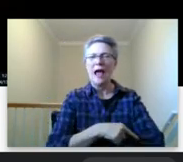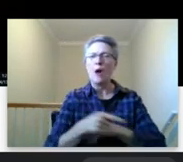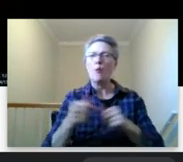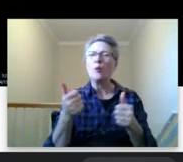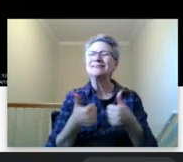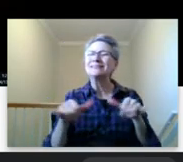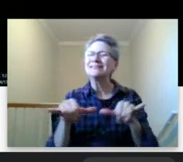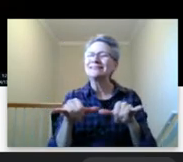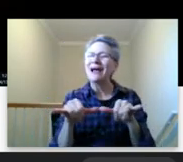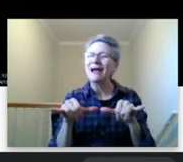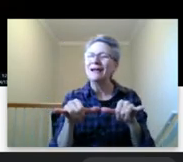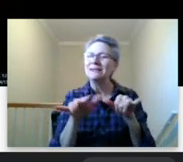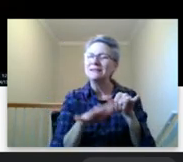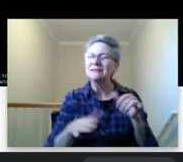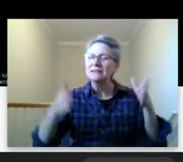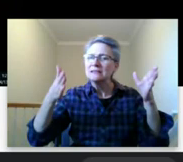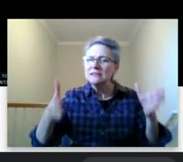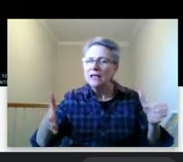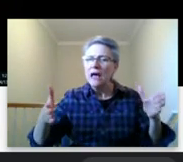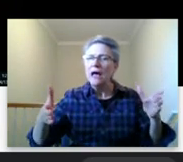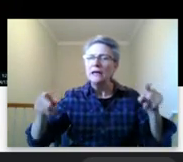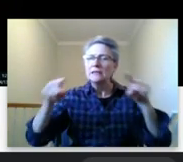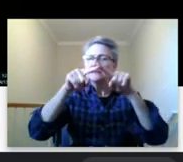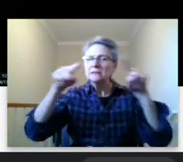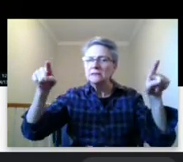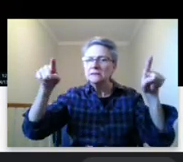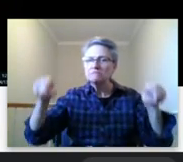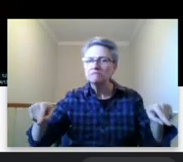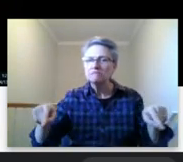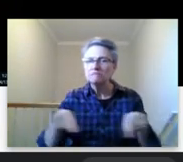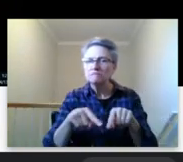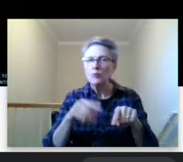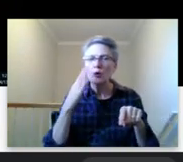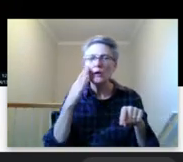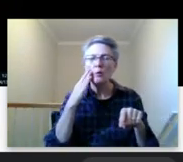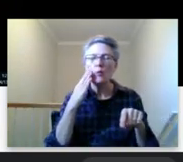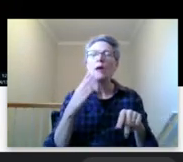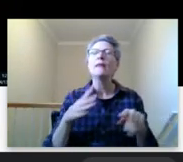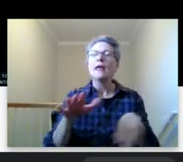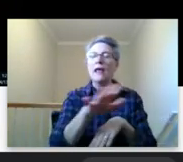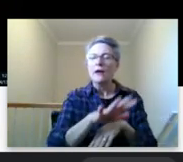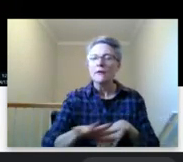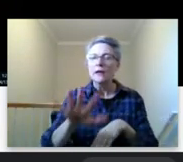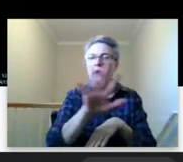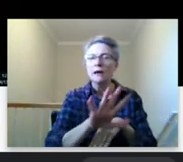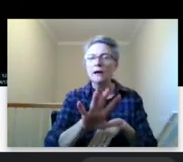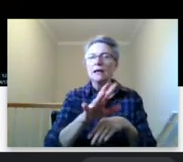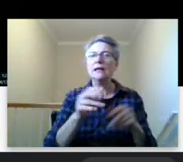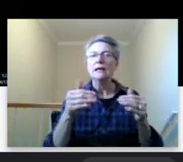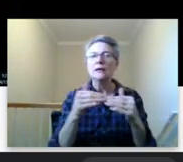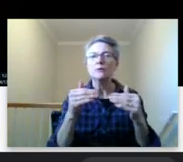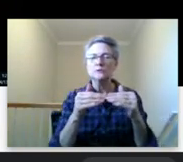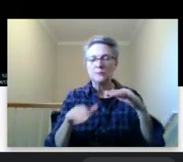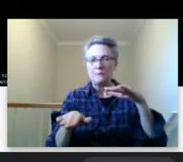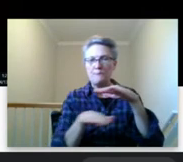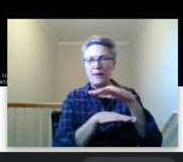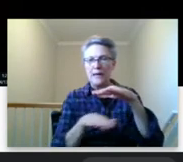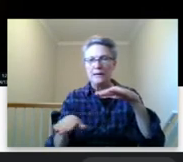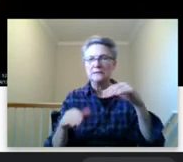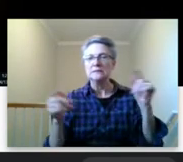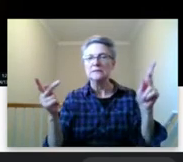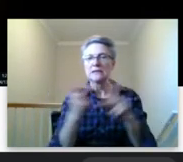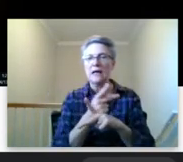can use our area formula. We know that area is base times height, right? Area equals base times height. Well, let's